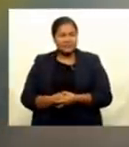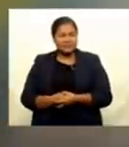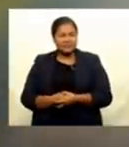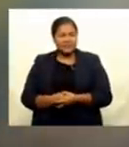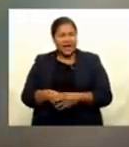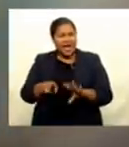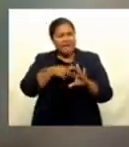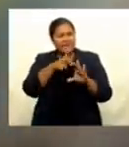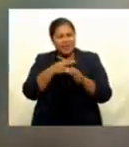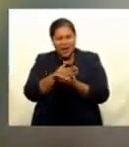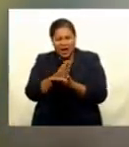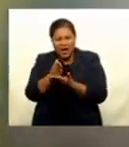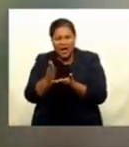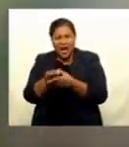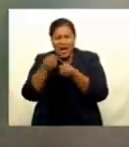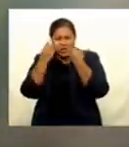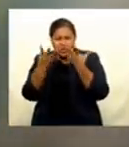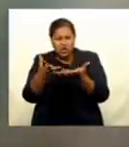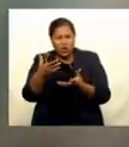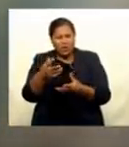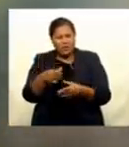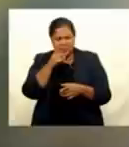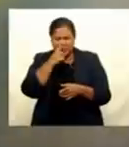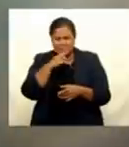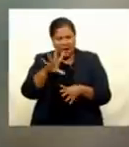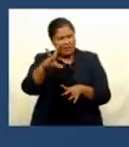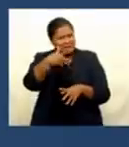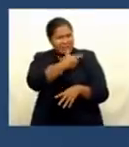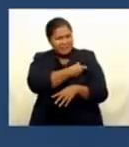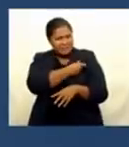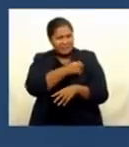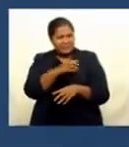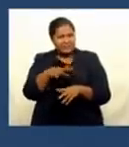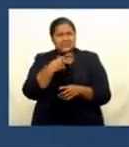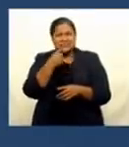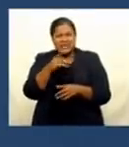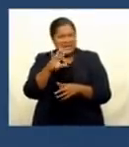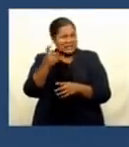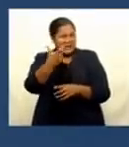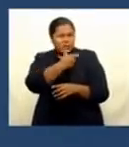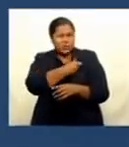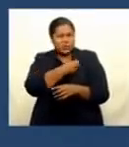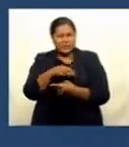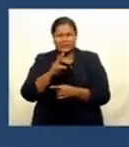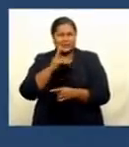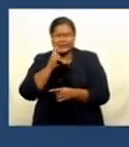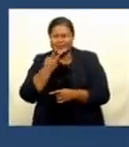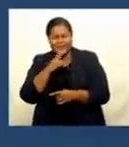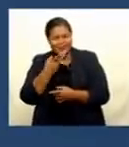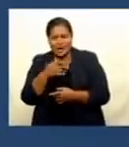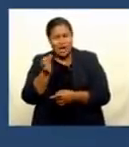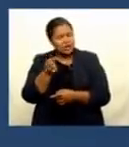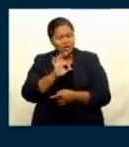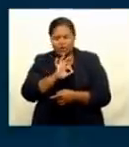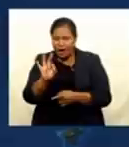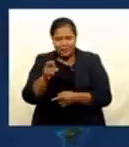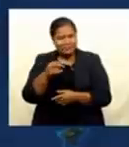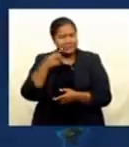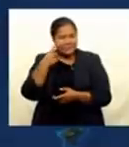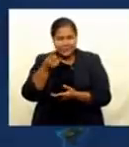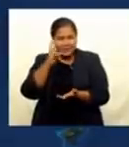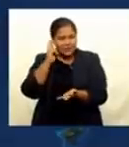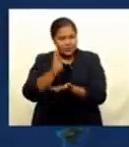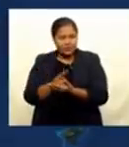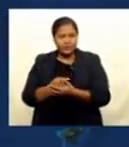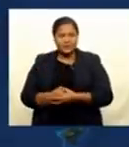Videos circulating showing vaccinated people claiming to be magnetic is misleading and should not be taken as a fact.